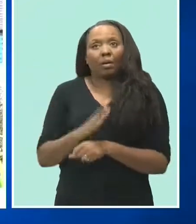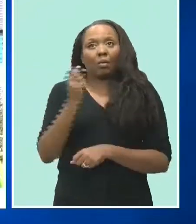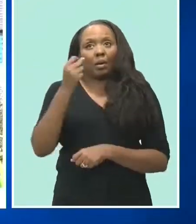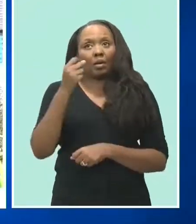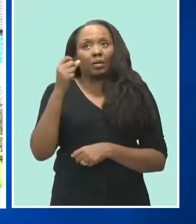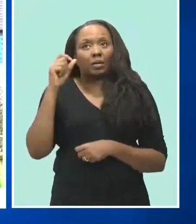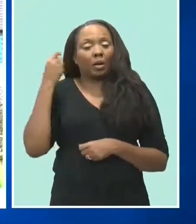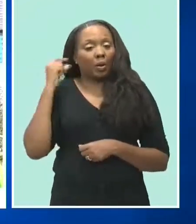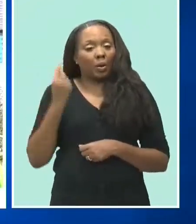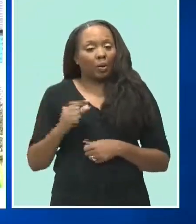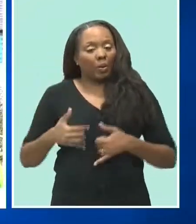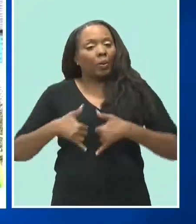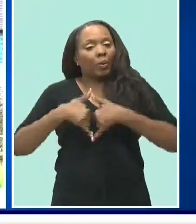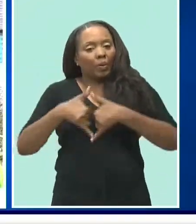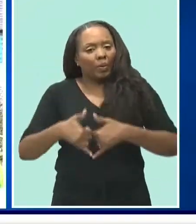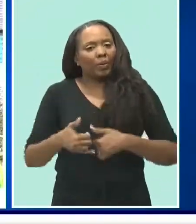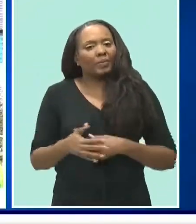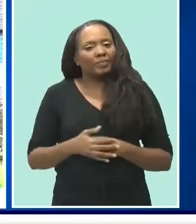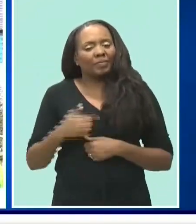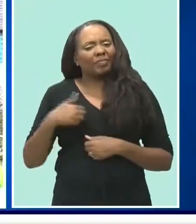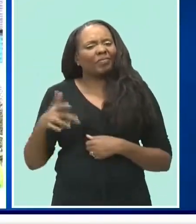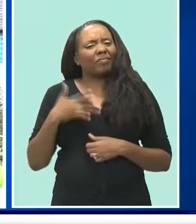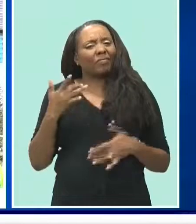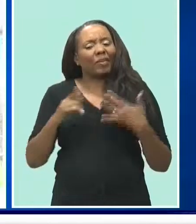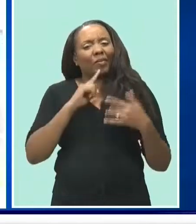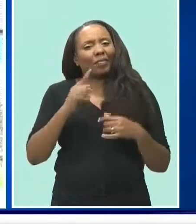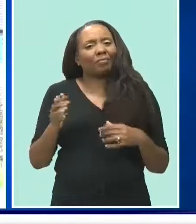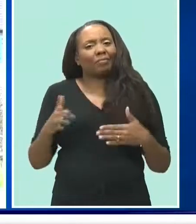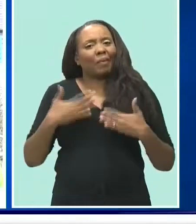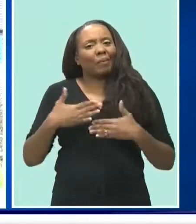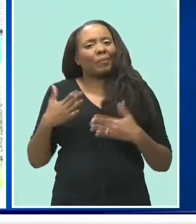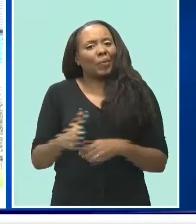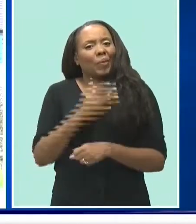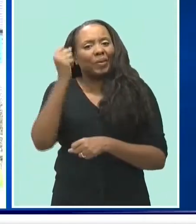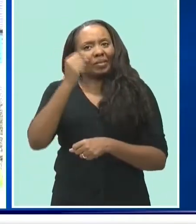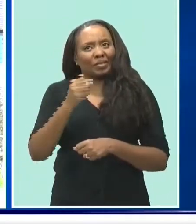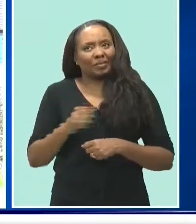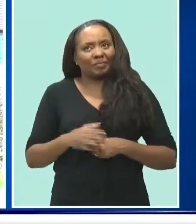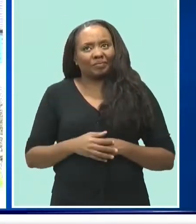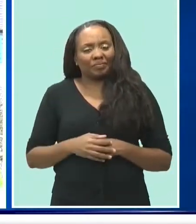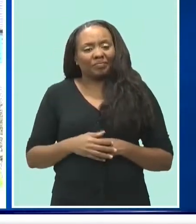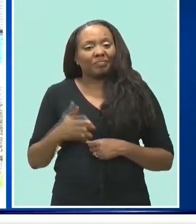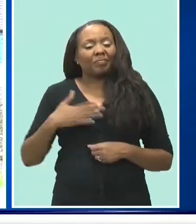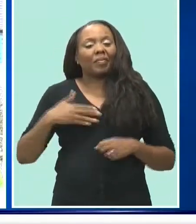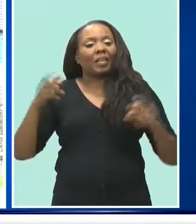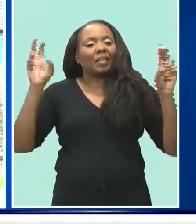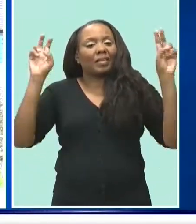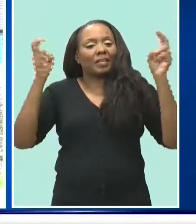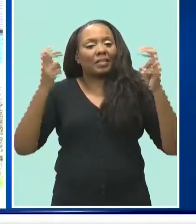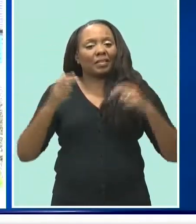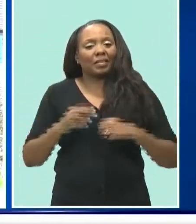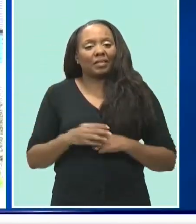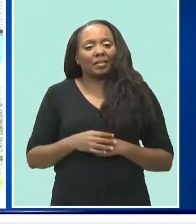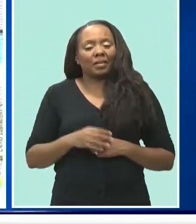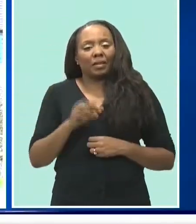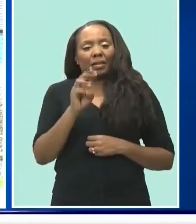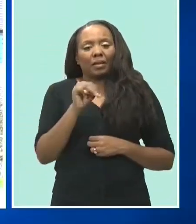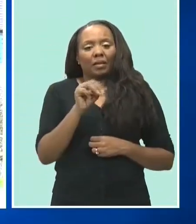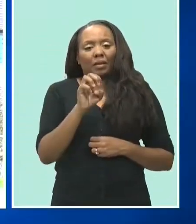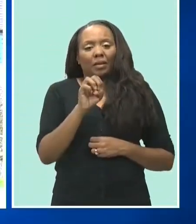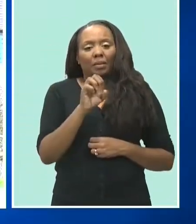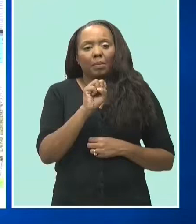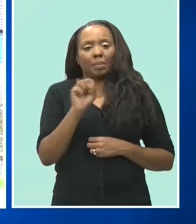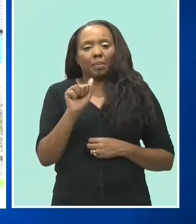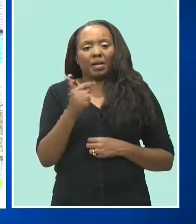I feel very happy to be winning the essay today. The piece I submitted, the title of the essay is called Message in a Bottle.